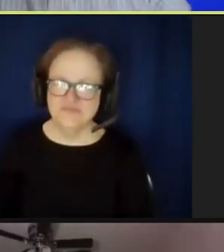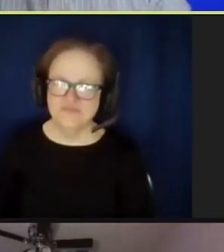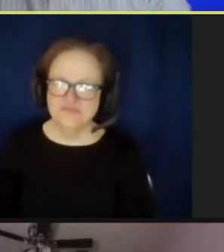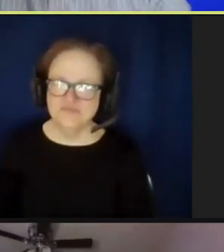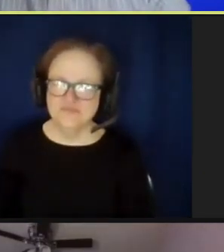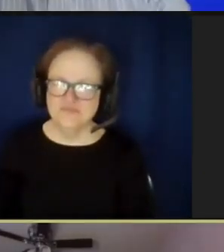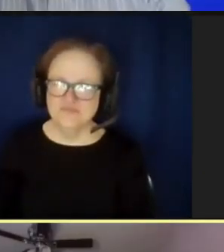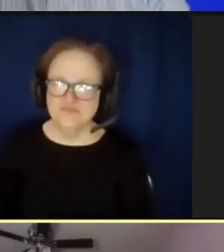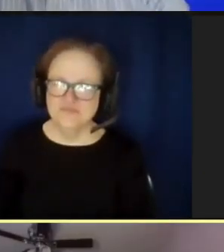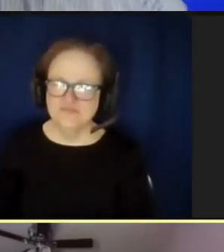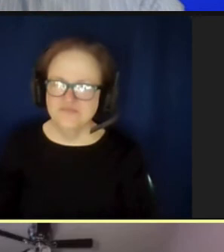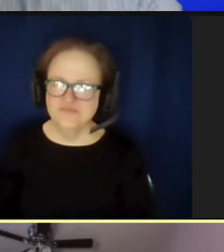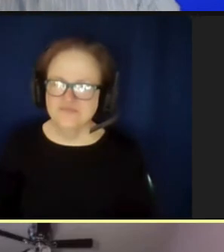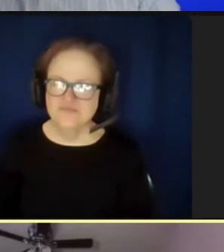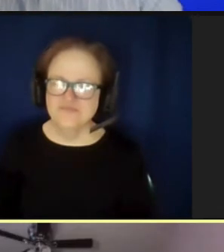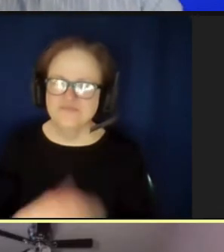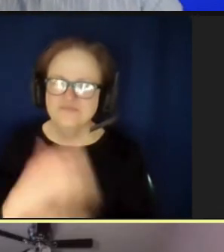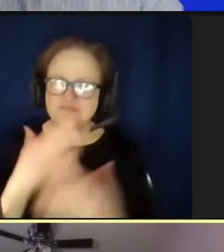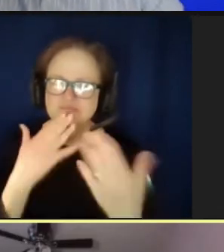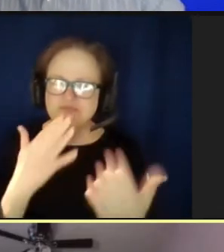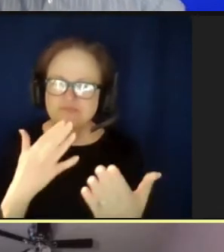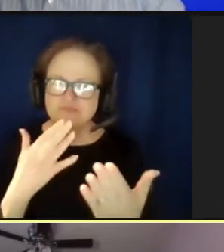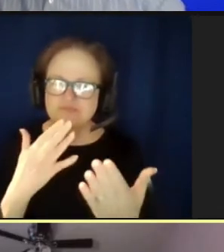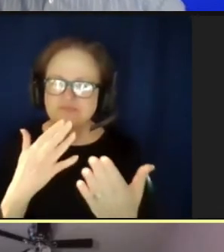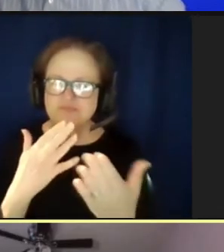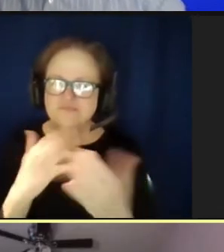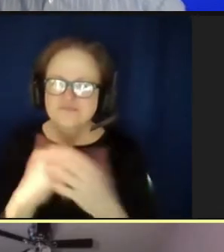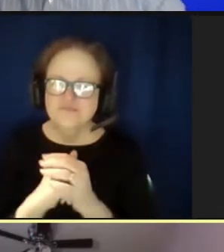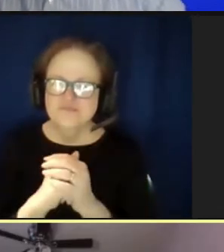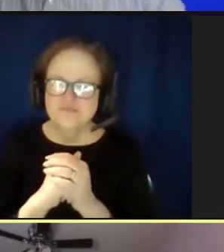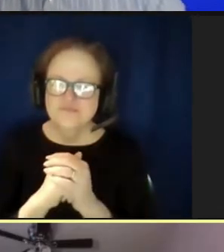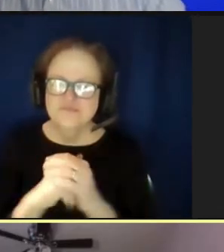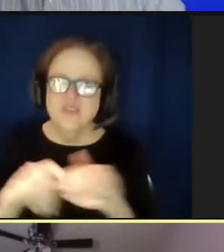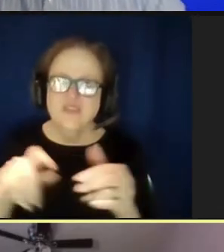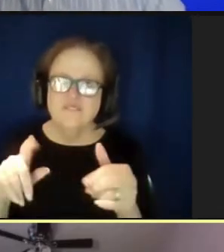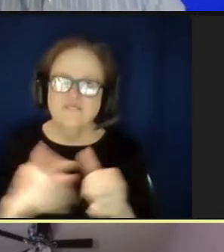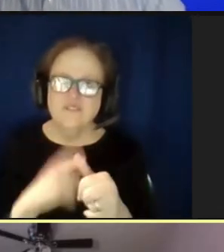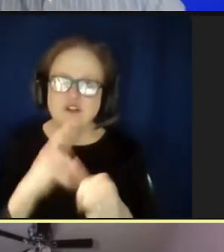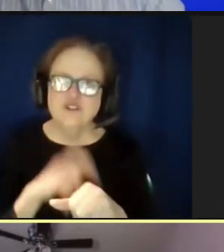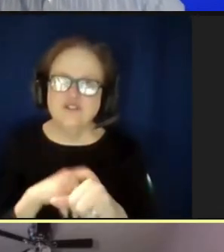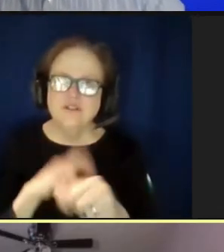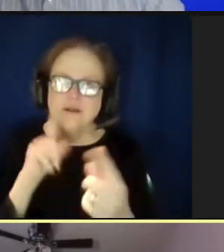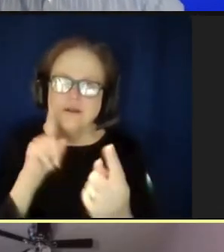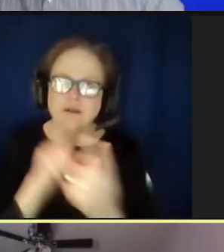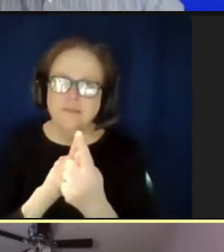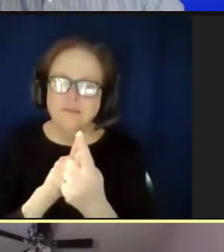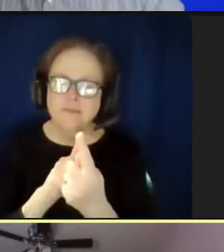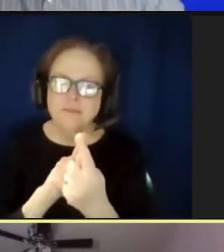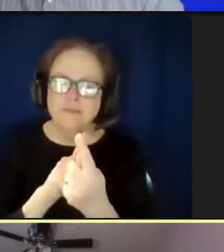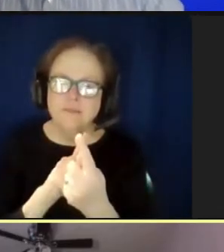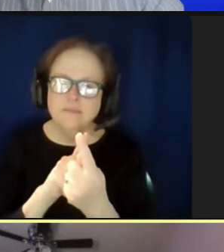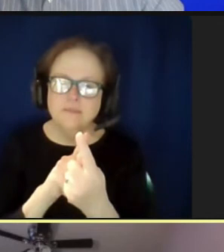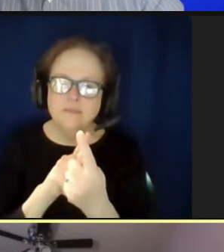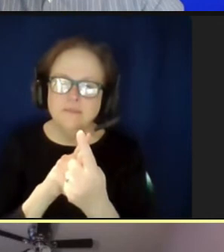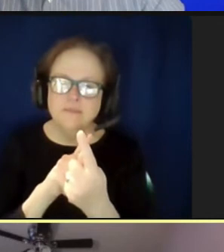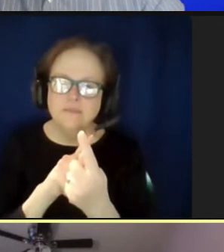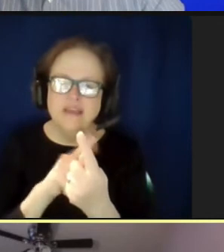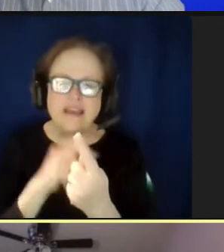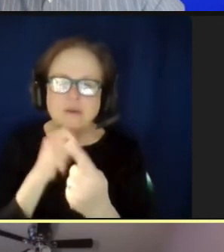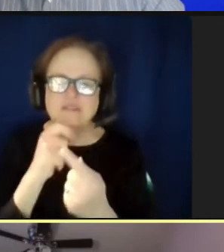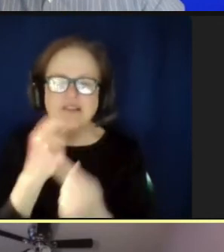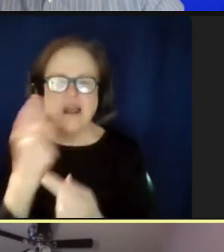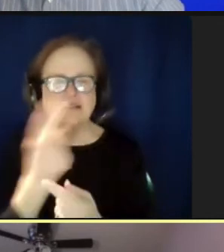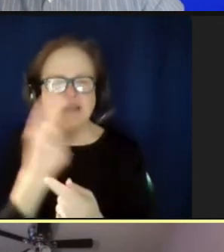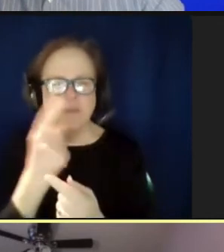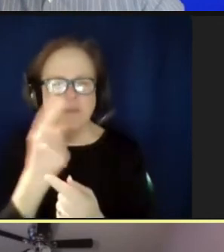Thank you. And let's see. The first time I met someone, it wasn't a someone, it was